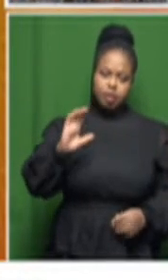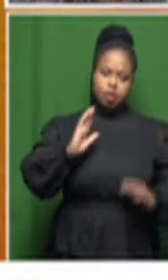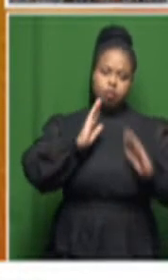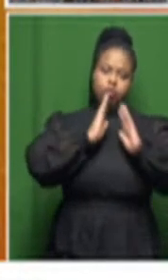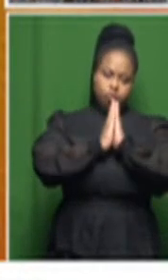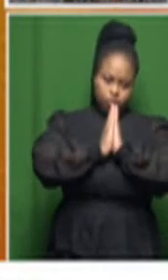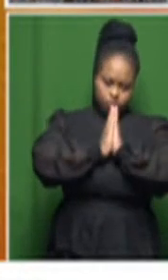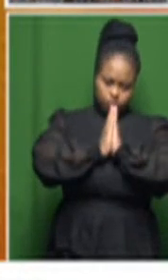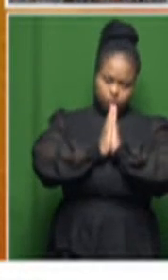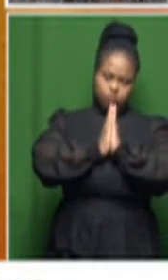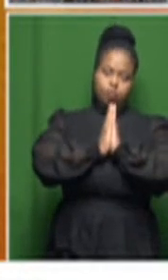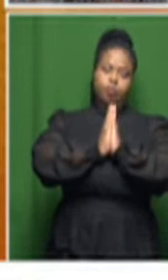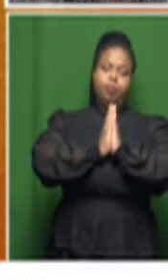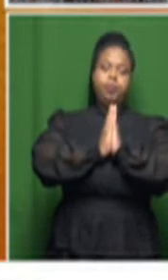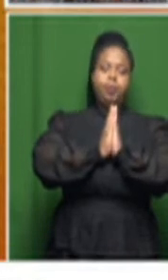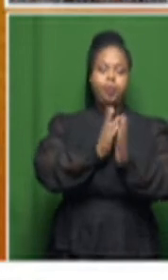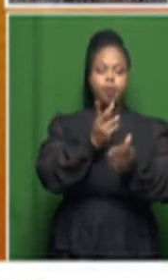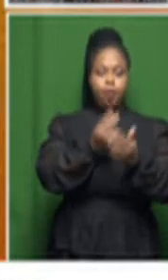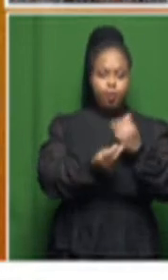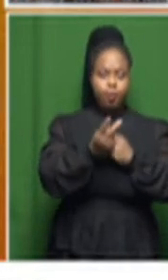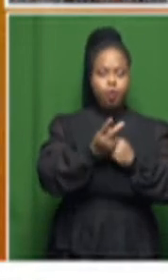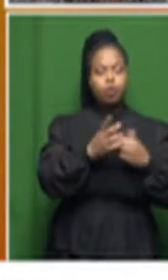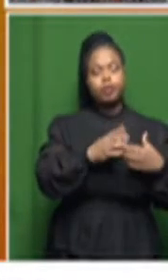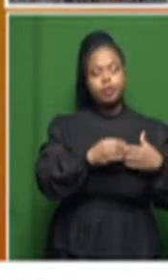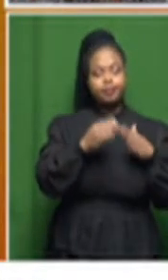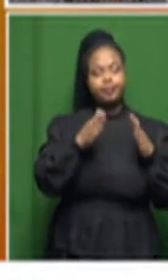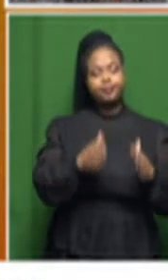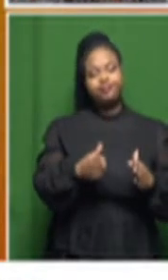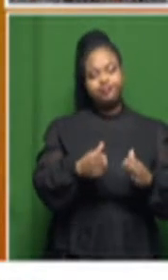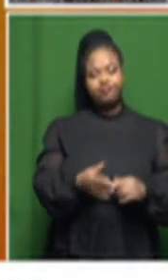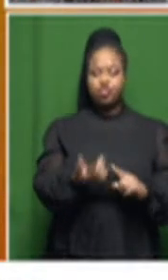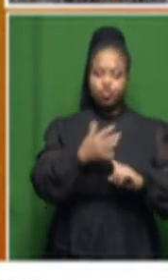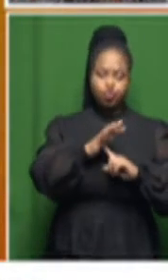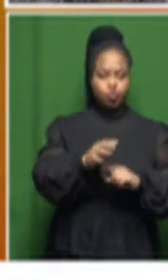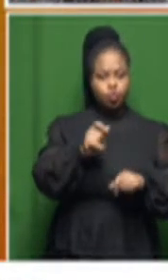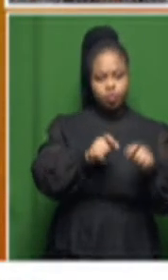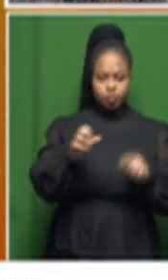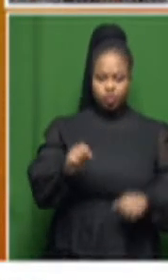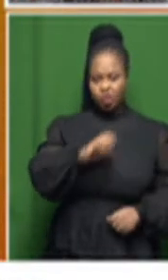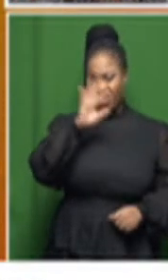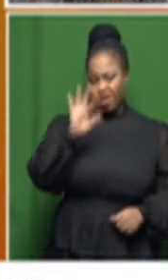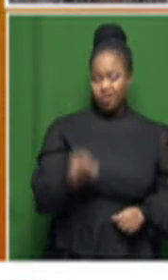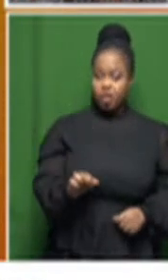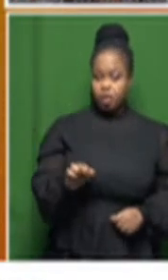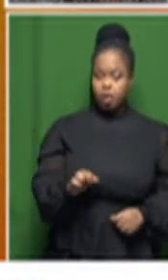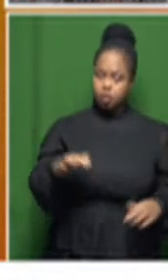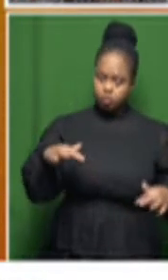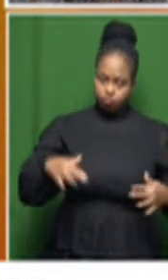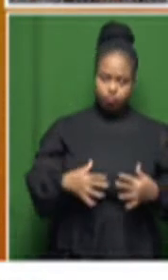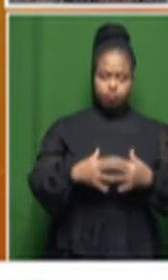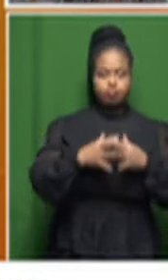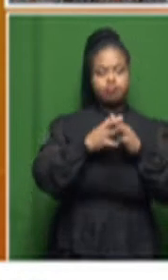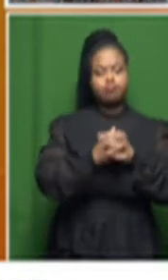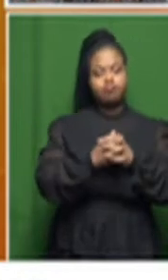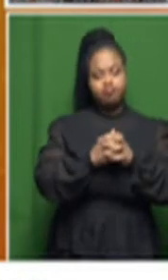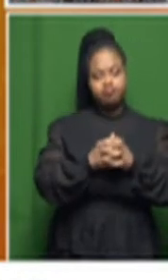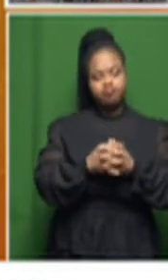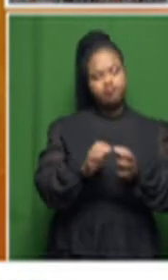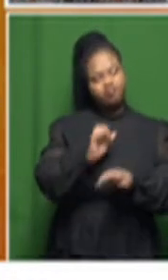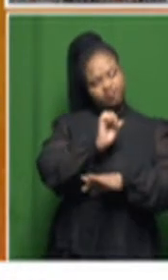forward. Both church leaders were able to show South Africa that today, together we can conquer